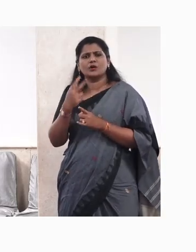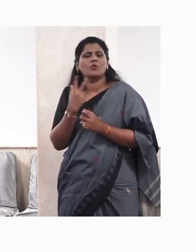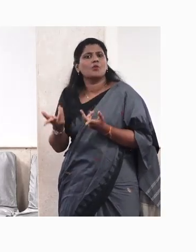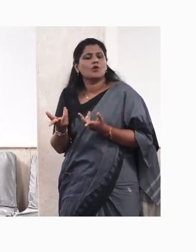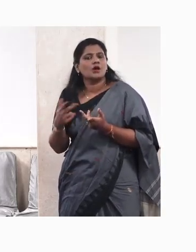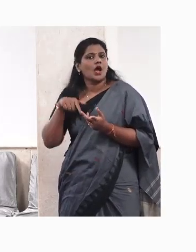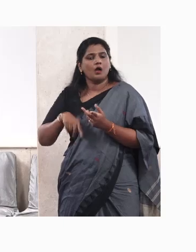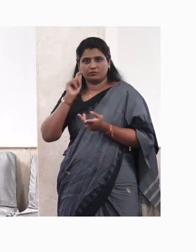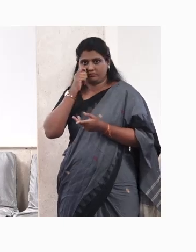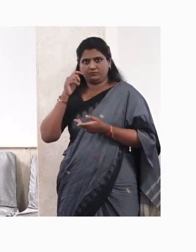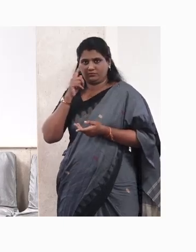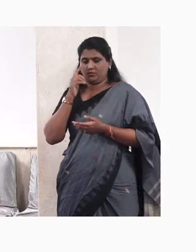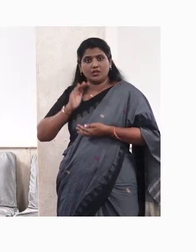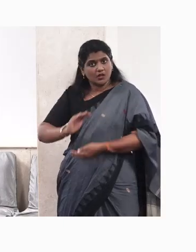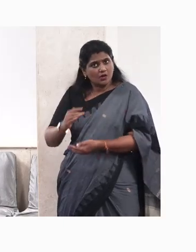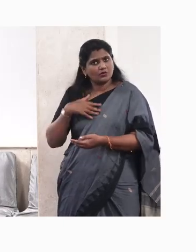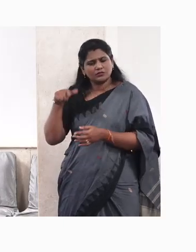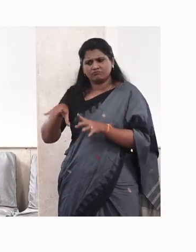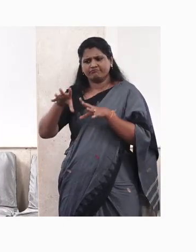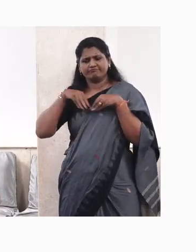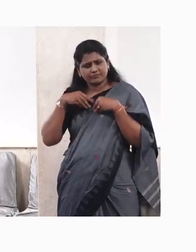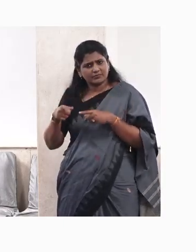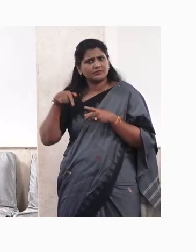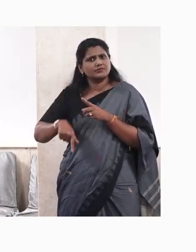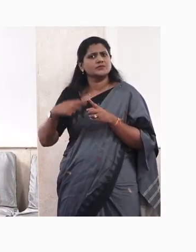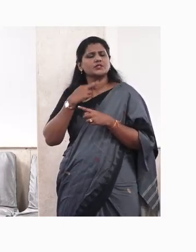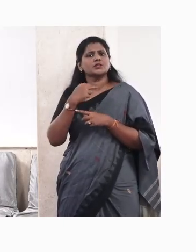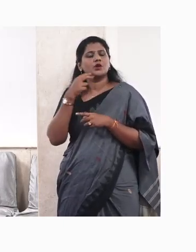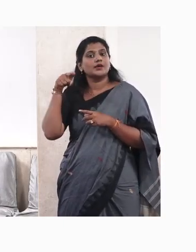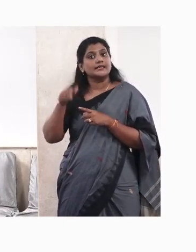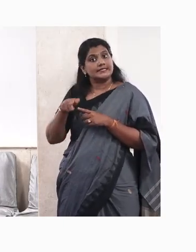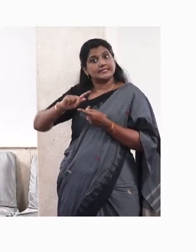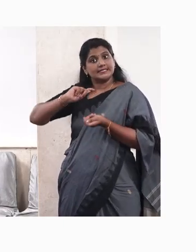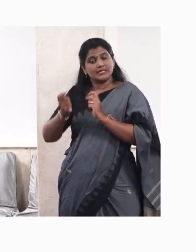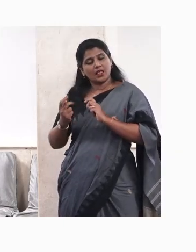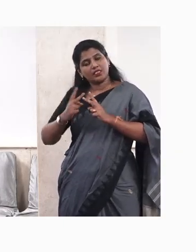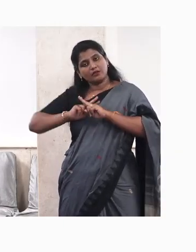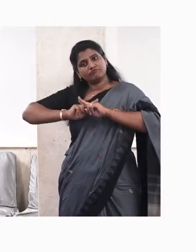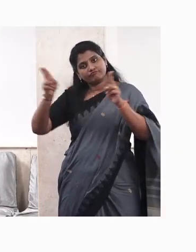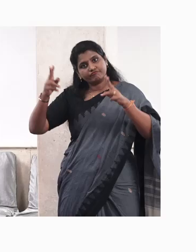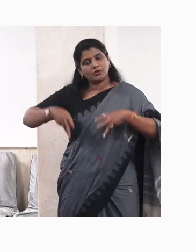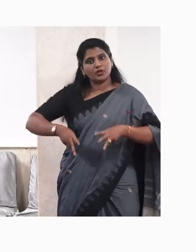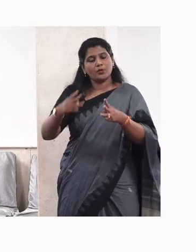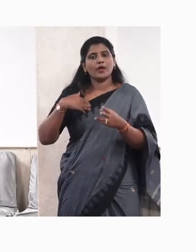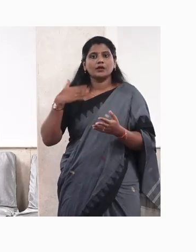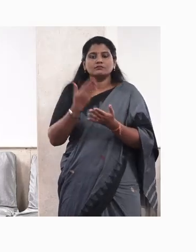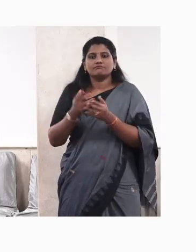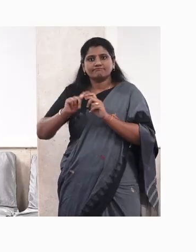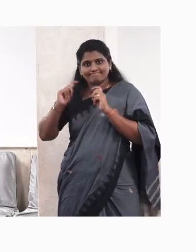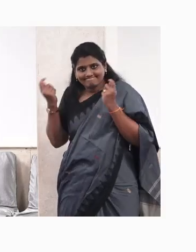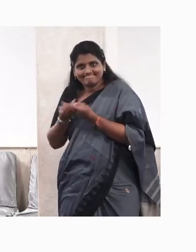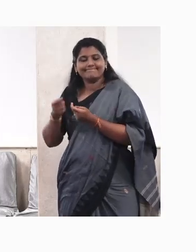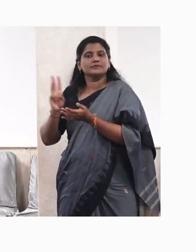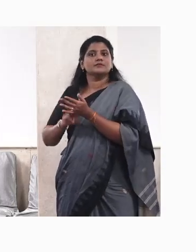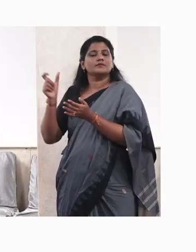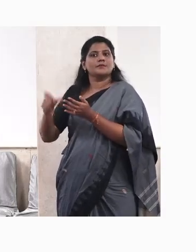the daughter role she is playing perceives this particular voice. And this has changed the whole way I approach my team member, and the